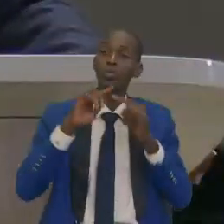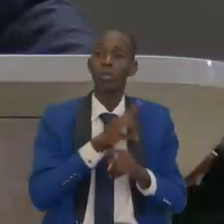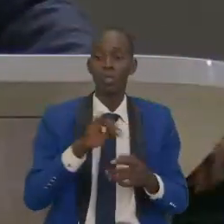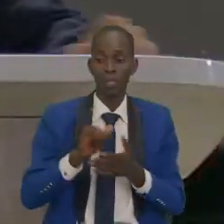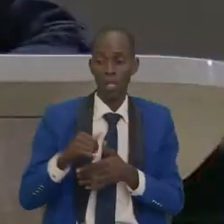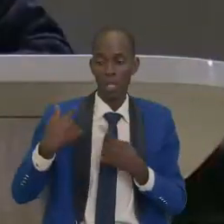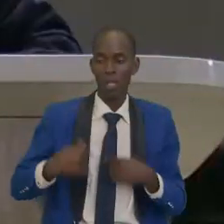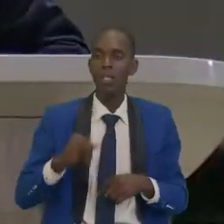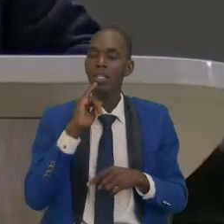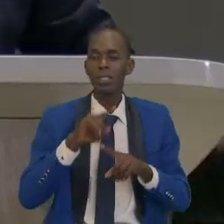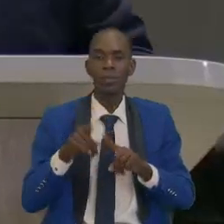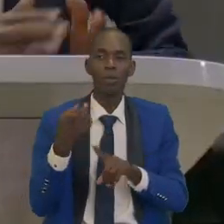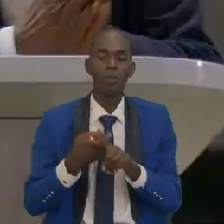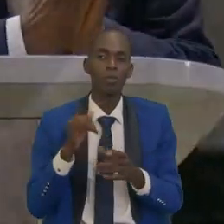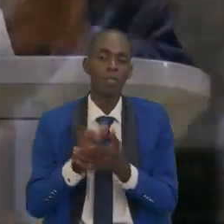yesterday